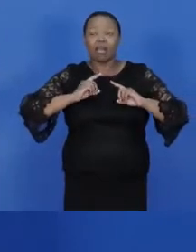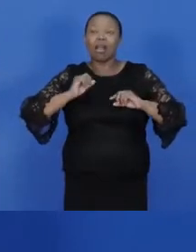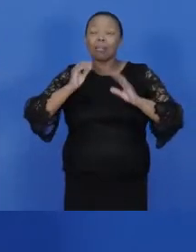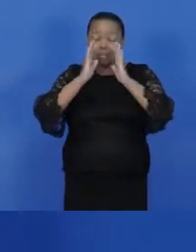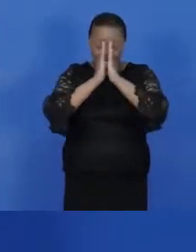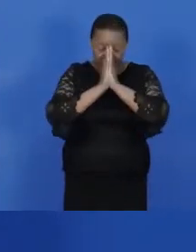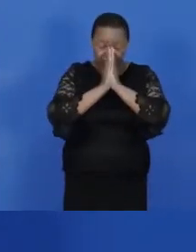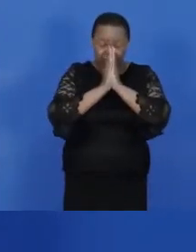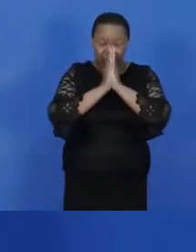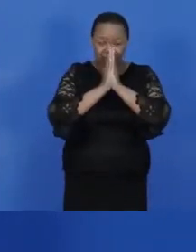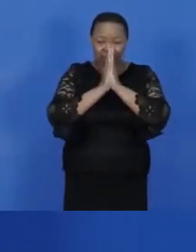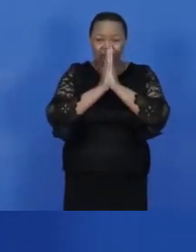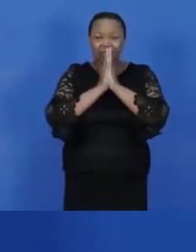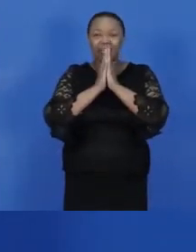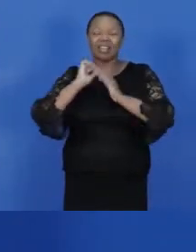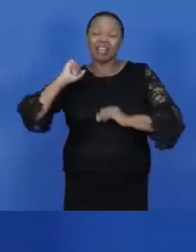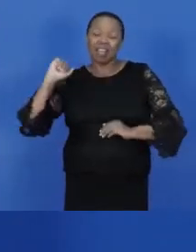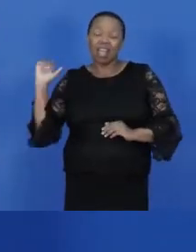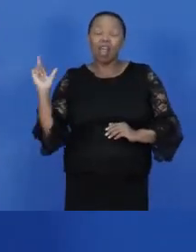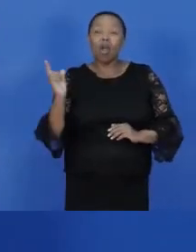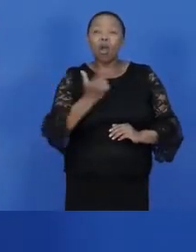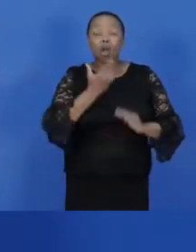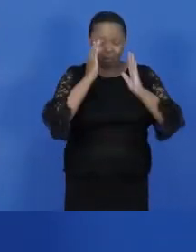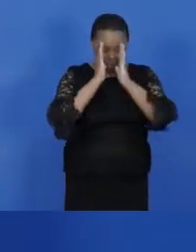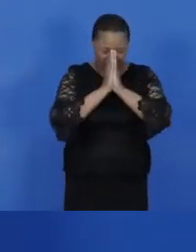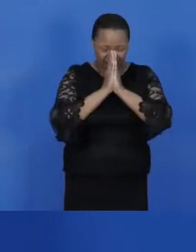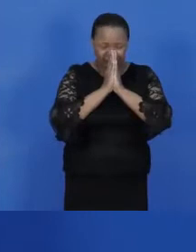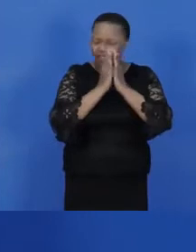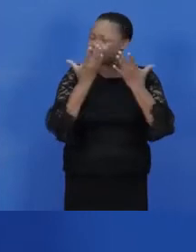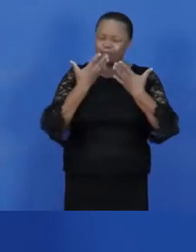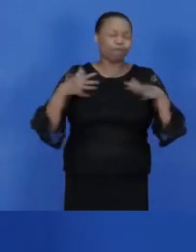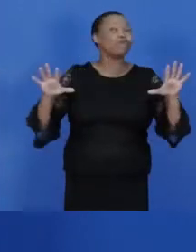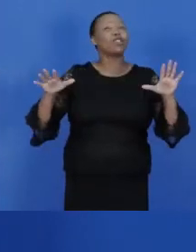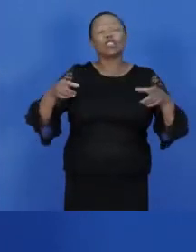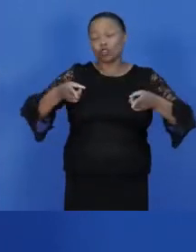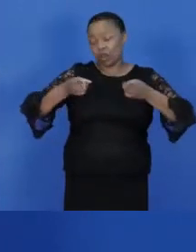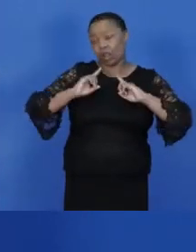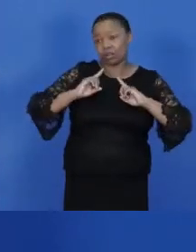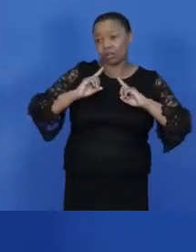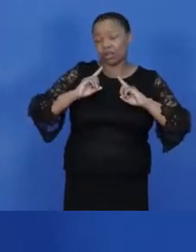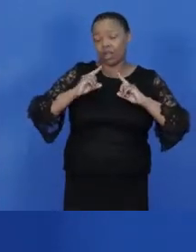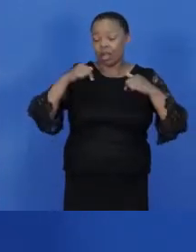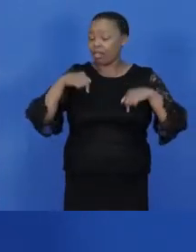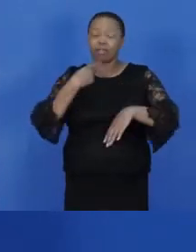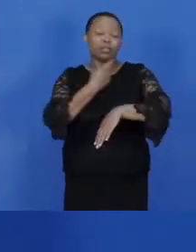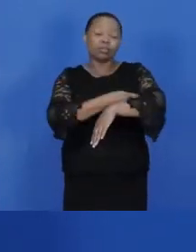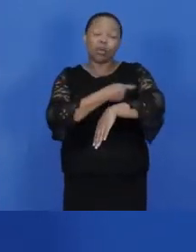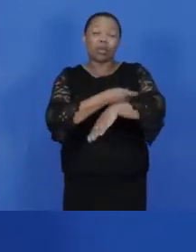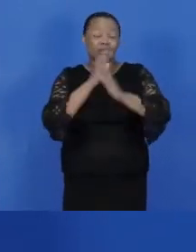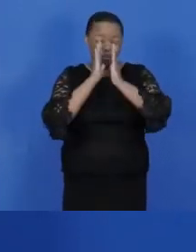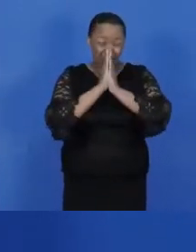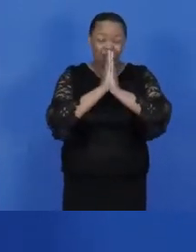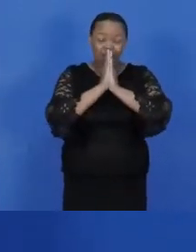the one who answers our prayers. And every prayer that we pray this morning, already you have answered us. Every prayer that we pray this